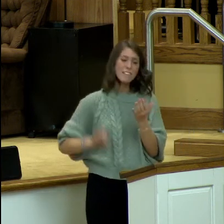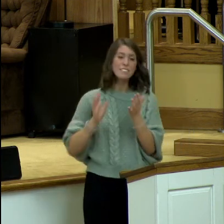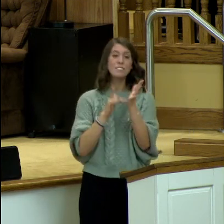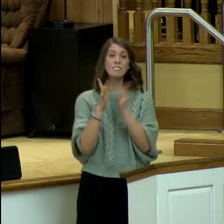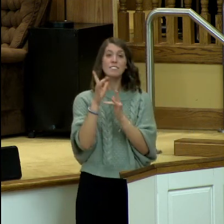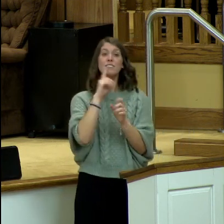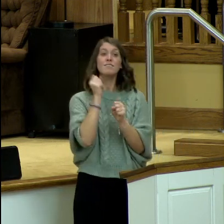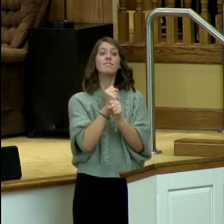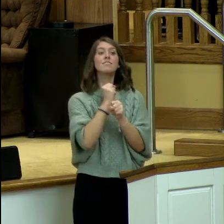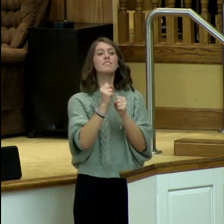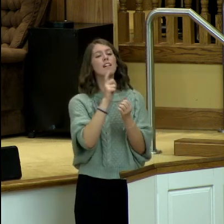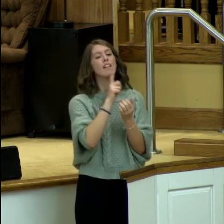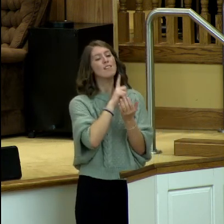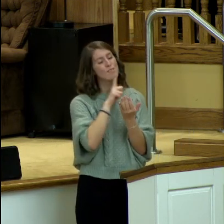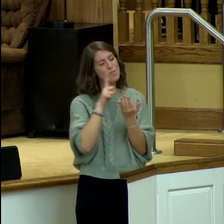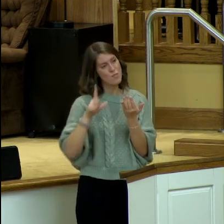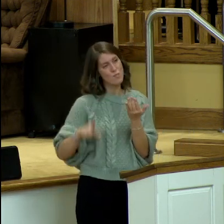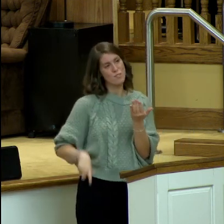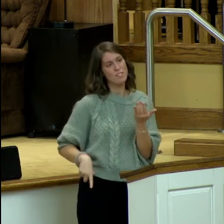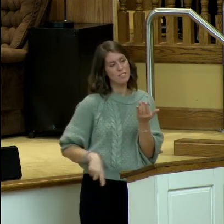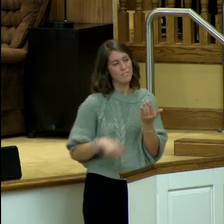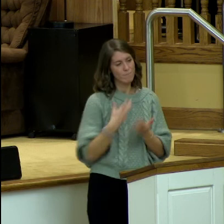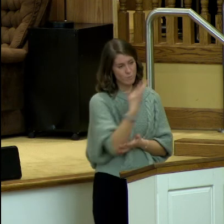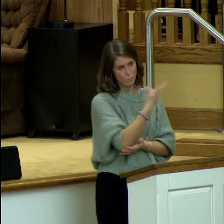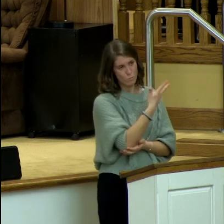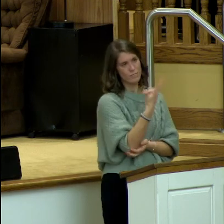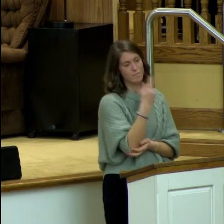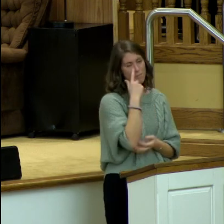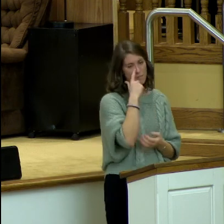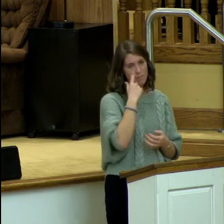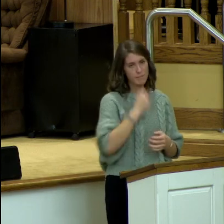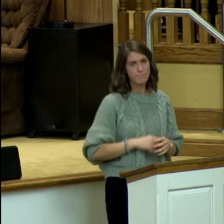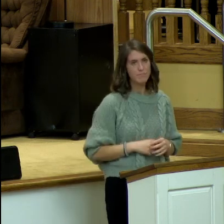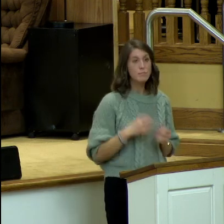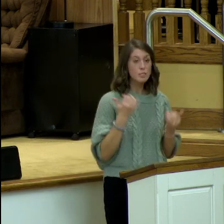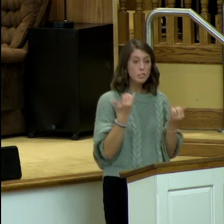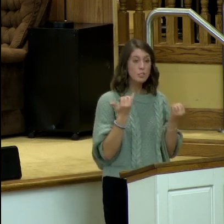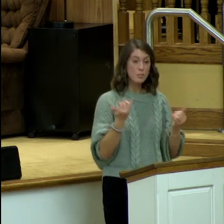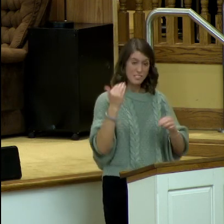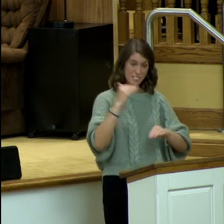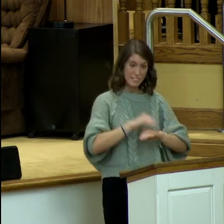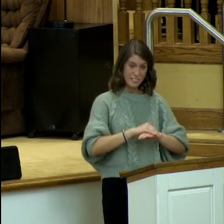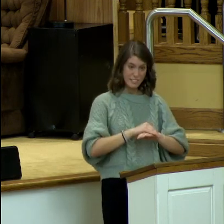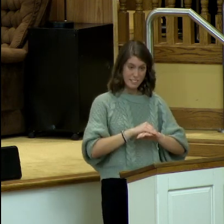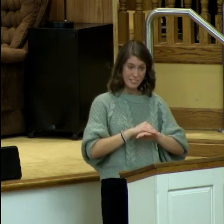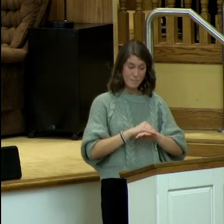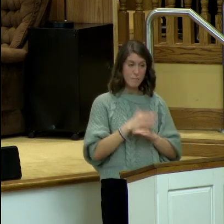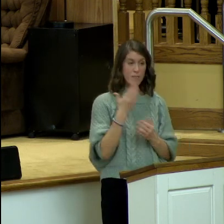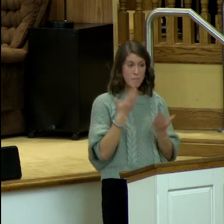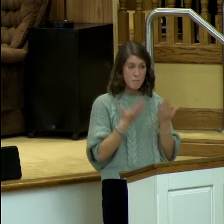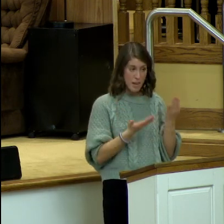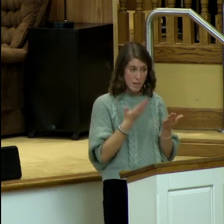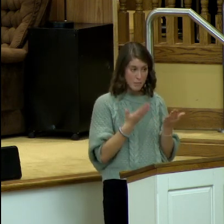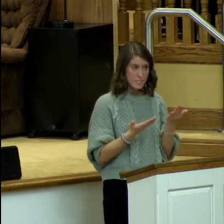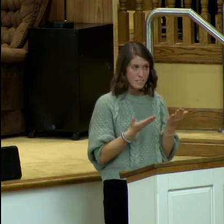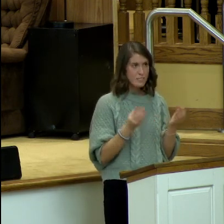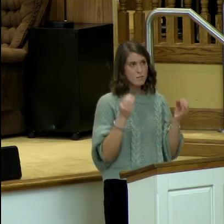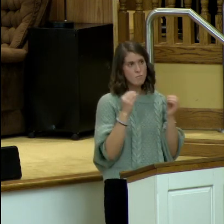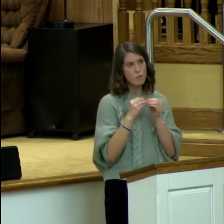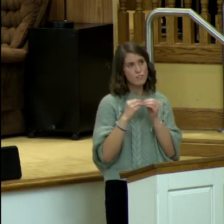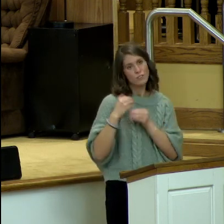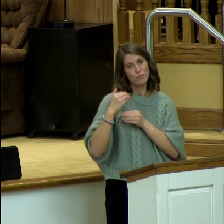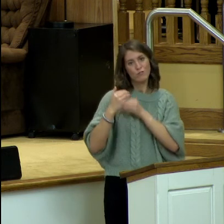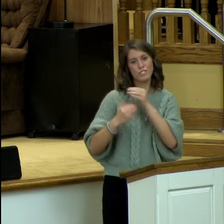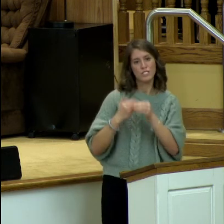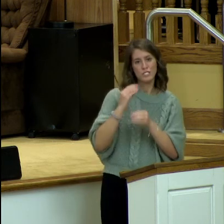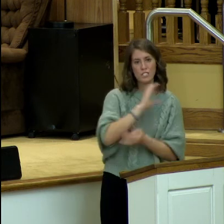Jesus is Lord. So tonight, maybe it should become more of a tradition at